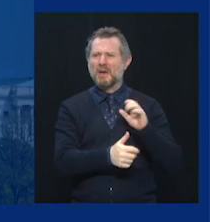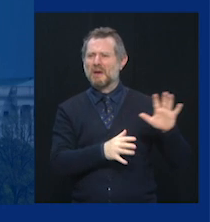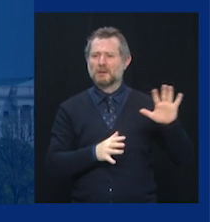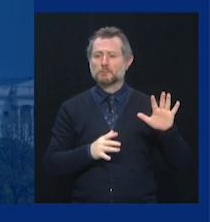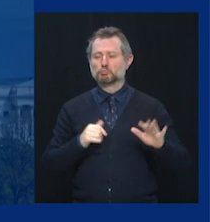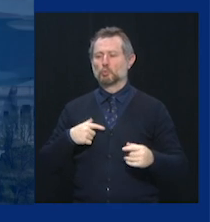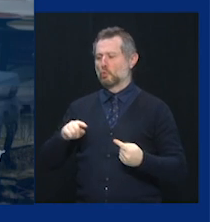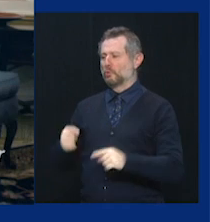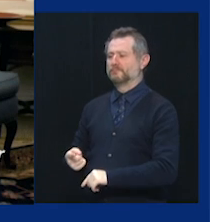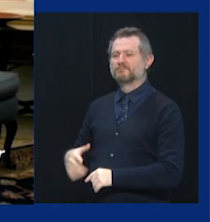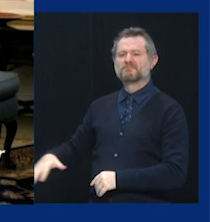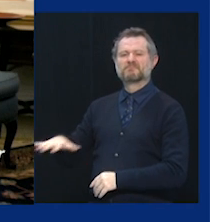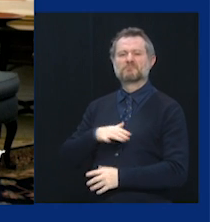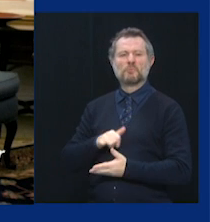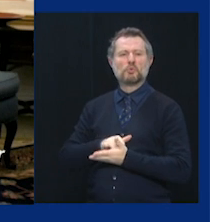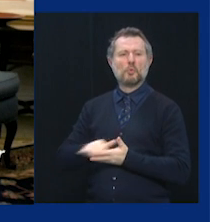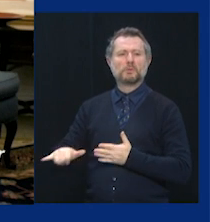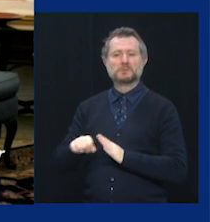Well, now is the time.